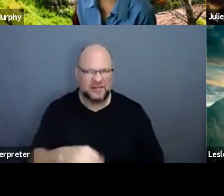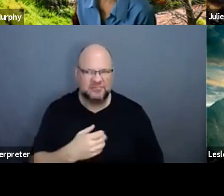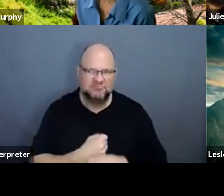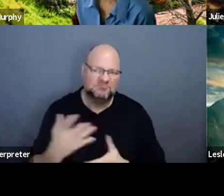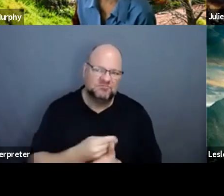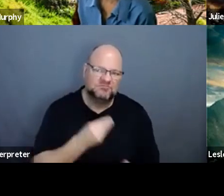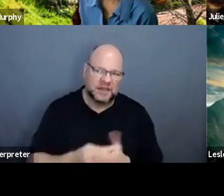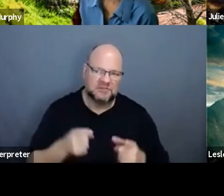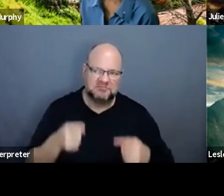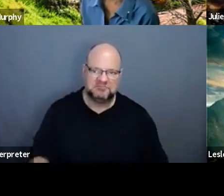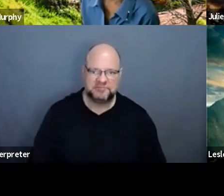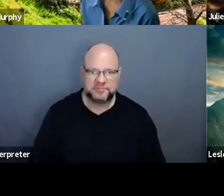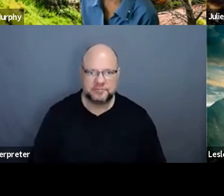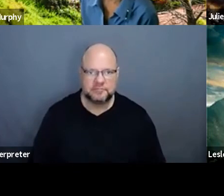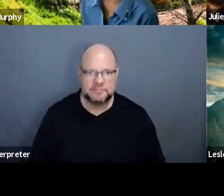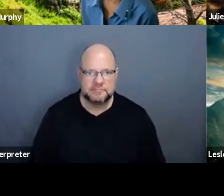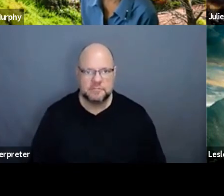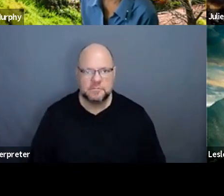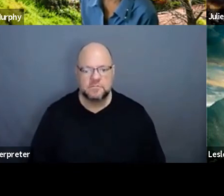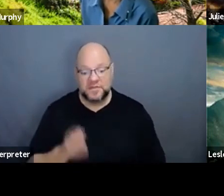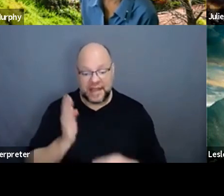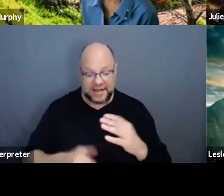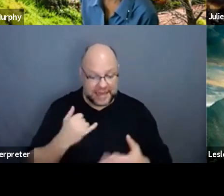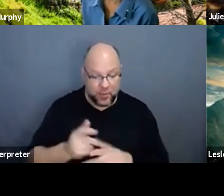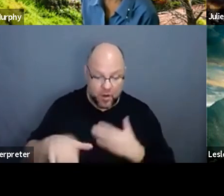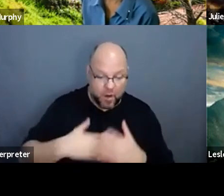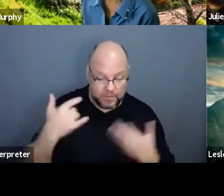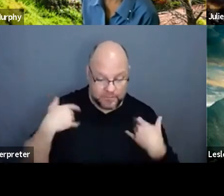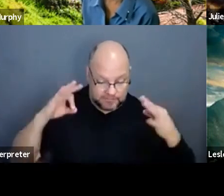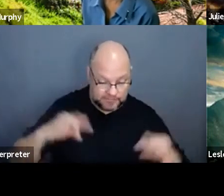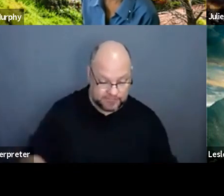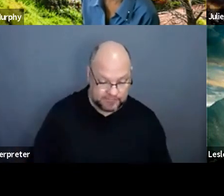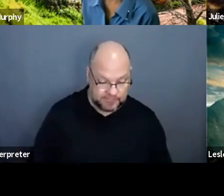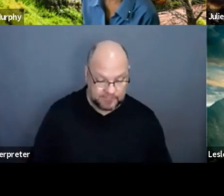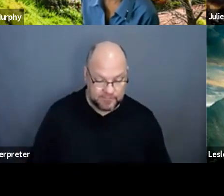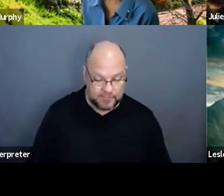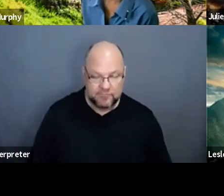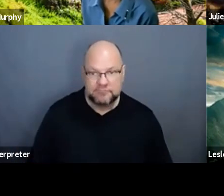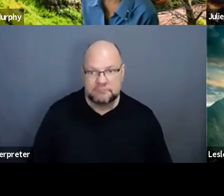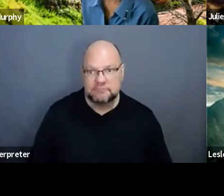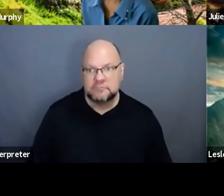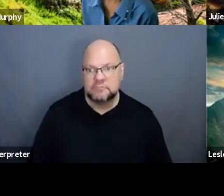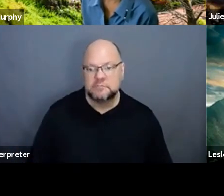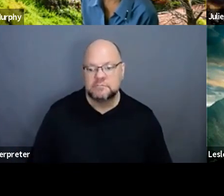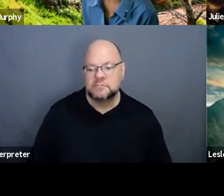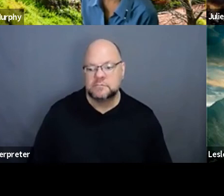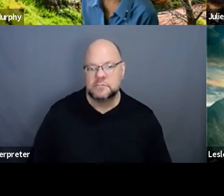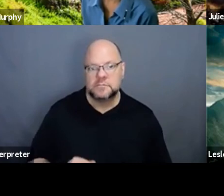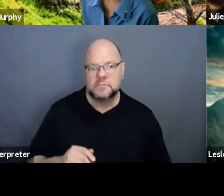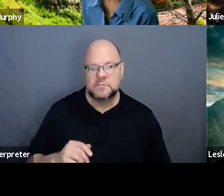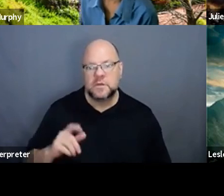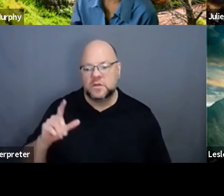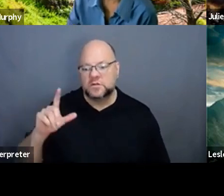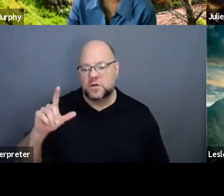out of it. Because at the end of the day, we all have to pay our rent. Right, and Roger, I want to say this before going. I understand exactly what you're saying,